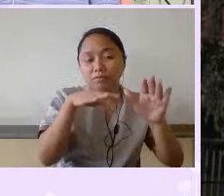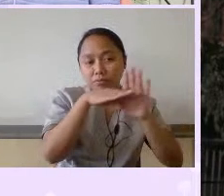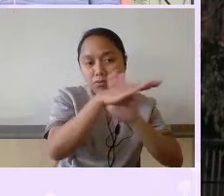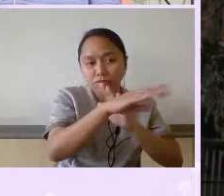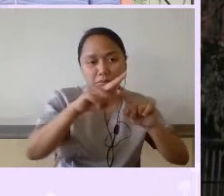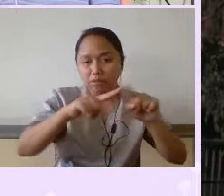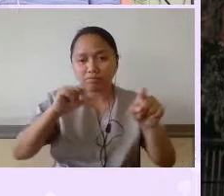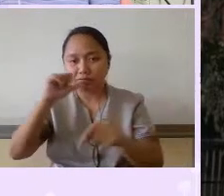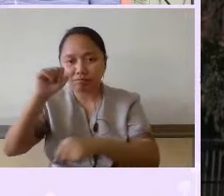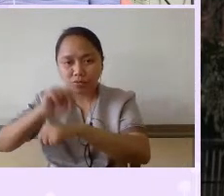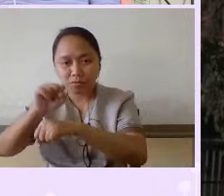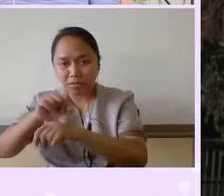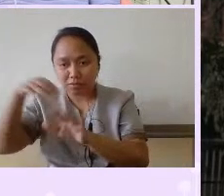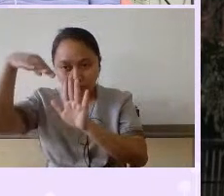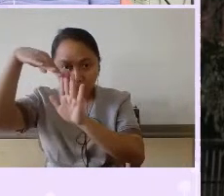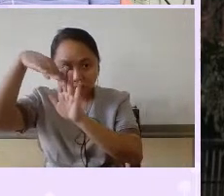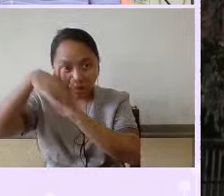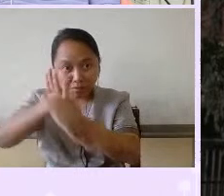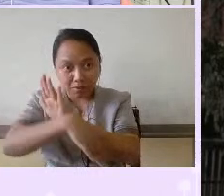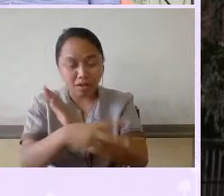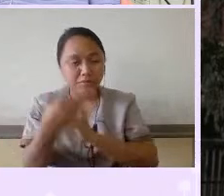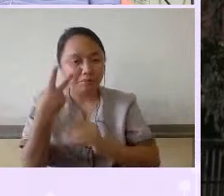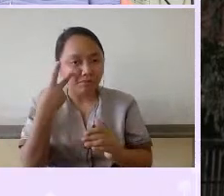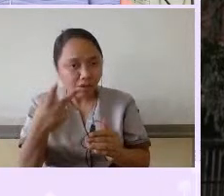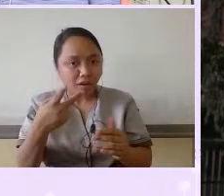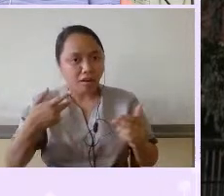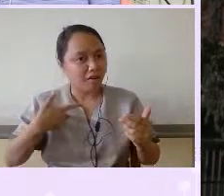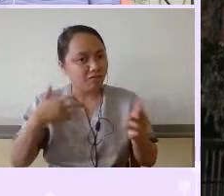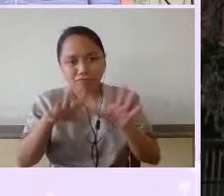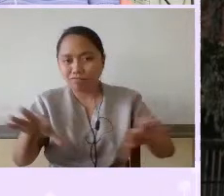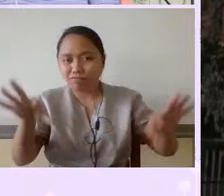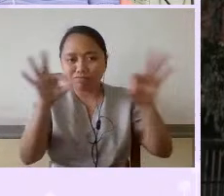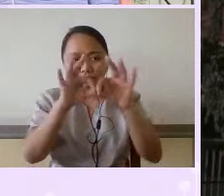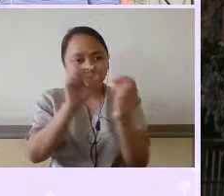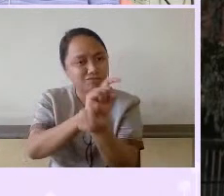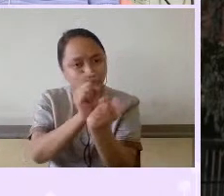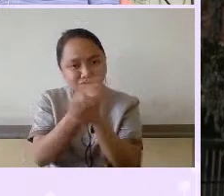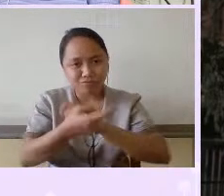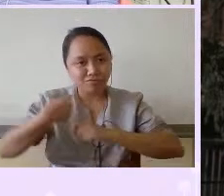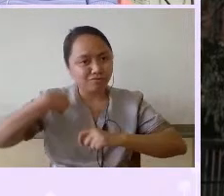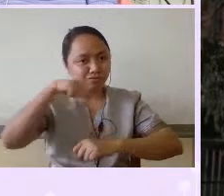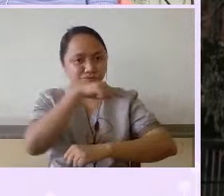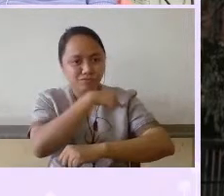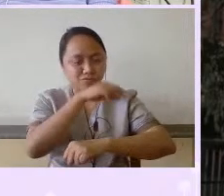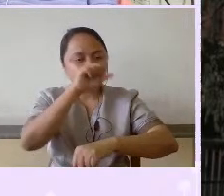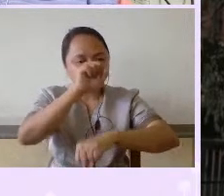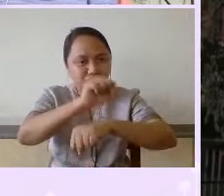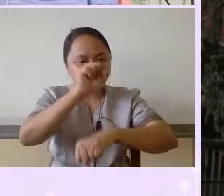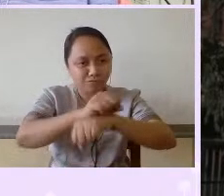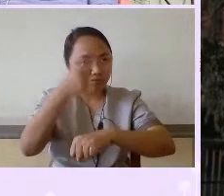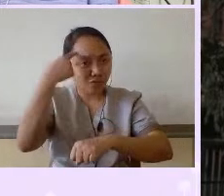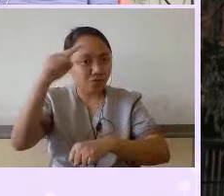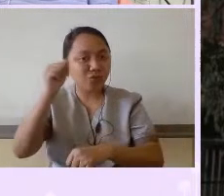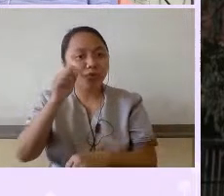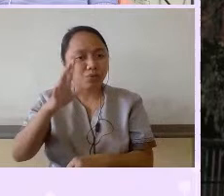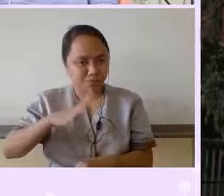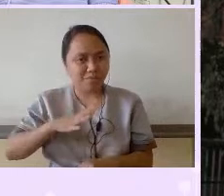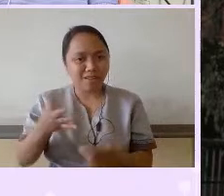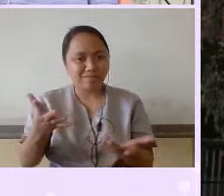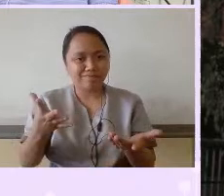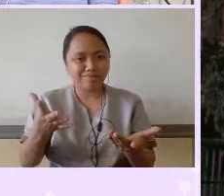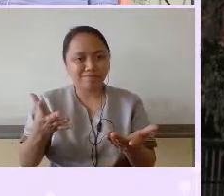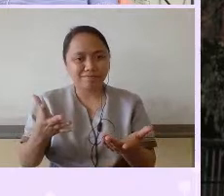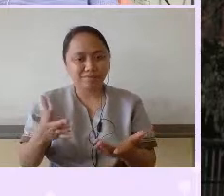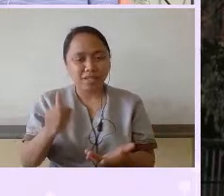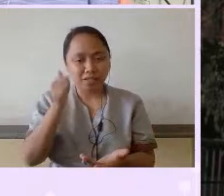masasabi natin na may significant na pagbabago sa partisipasyon ng ating mga kababaihan sa workforce.